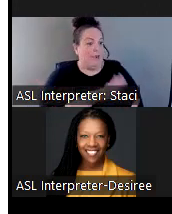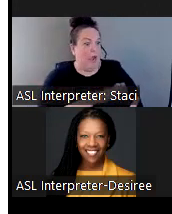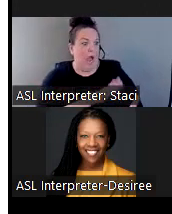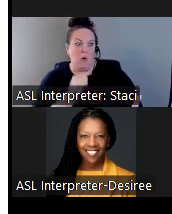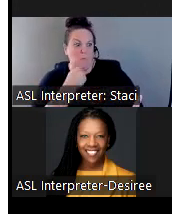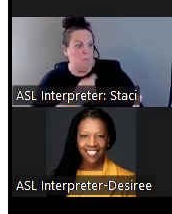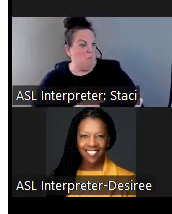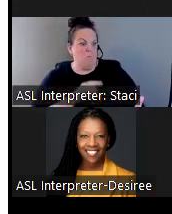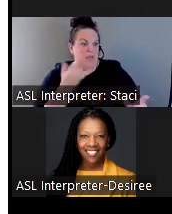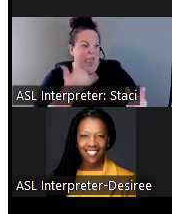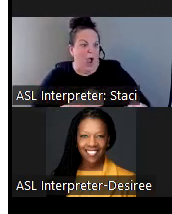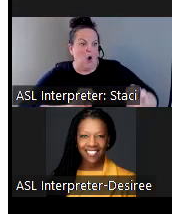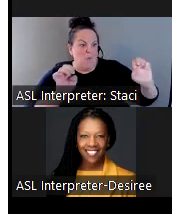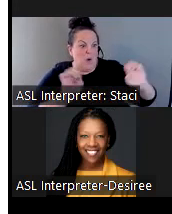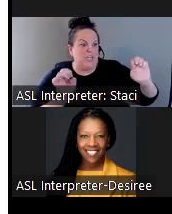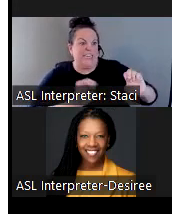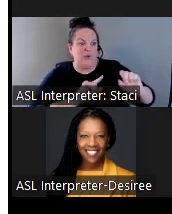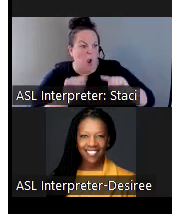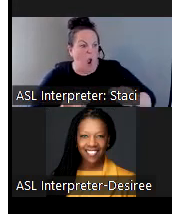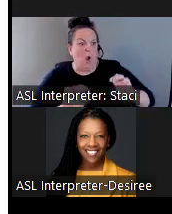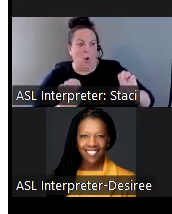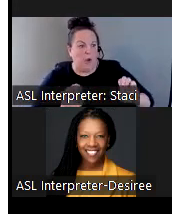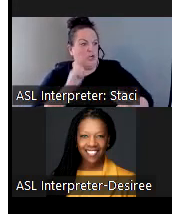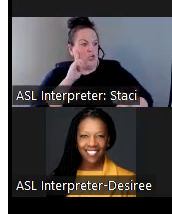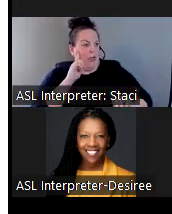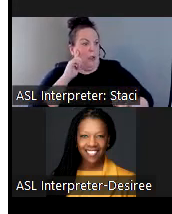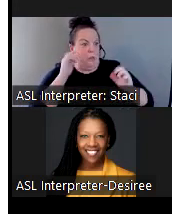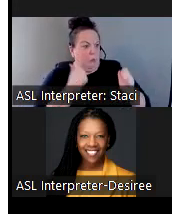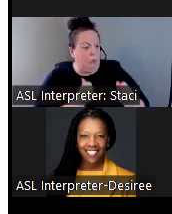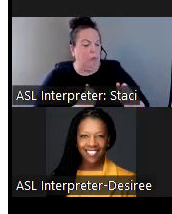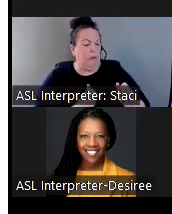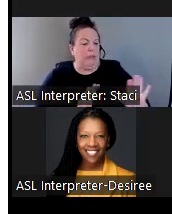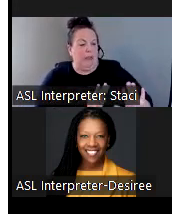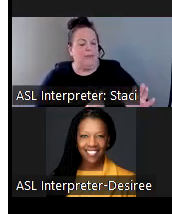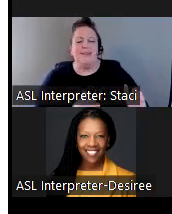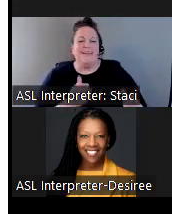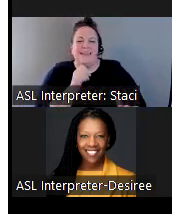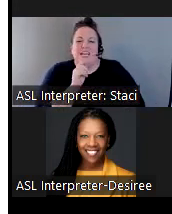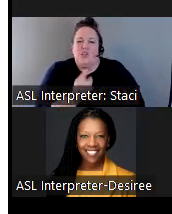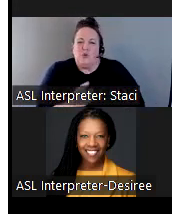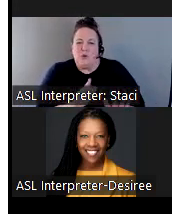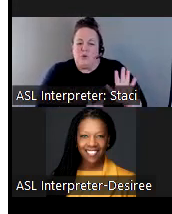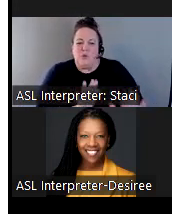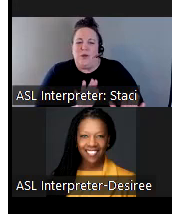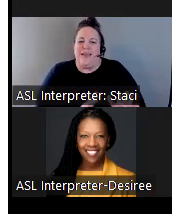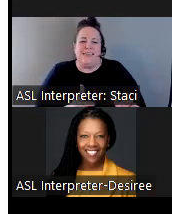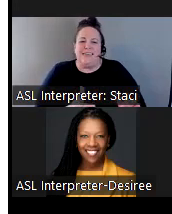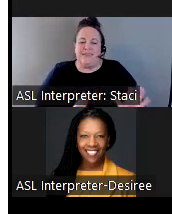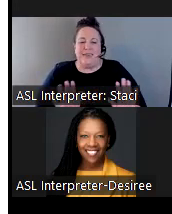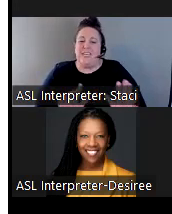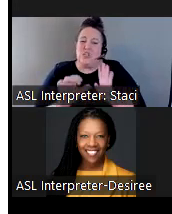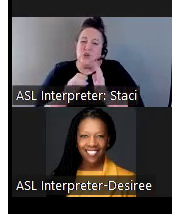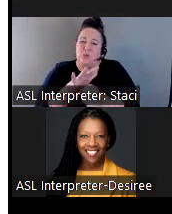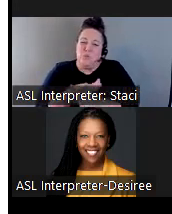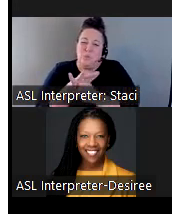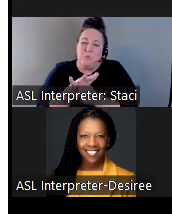need to go in right away and you've got to see it. Your child has a hearing loss. Well, that's not true either. And I want to stress for all people,